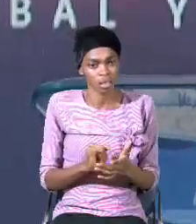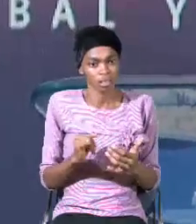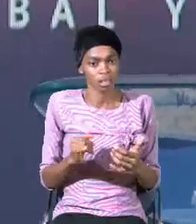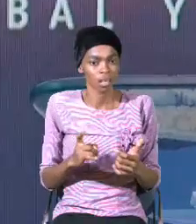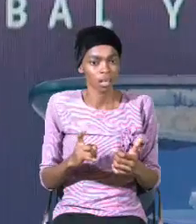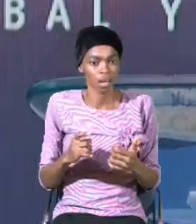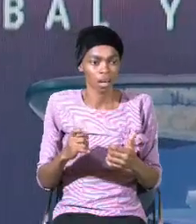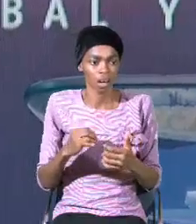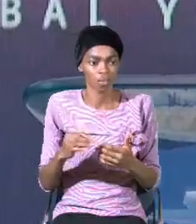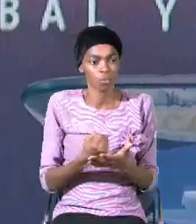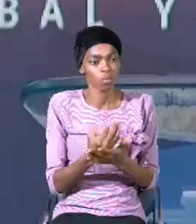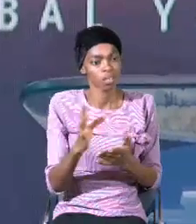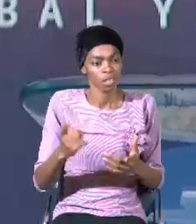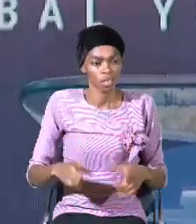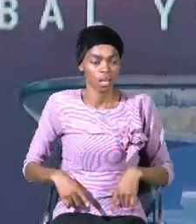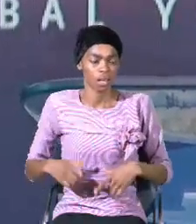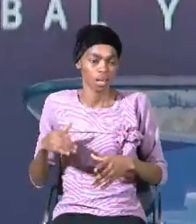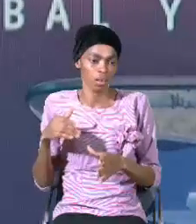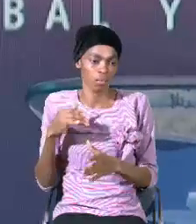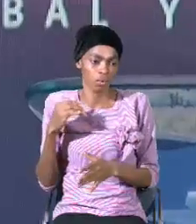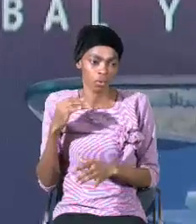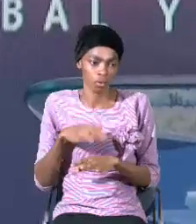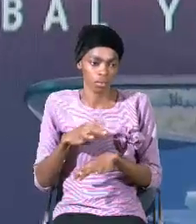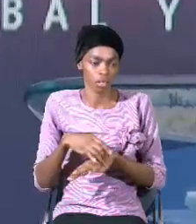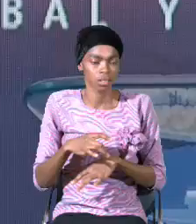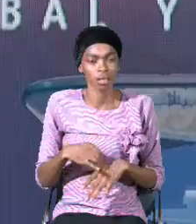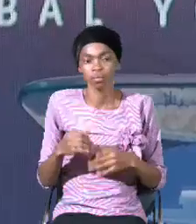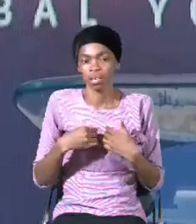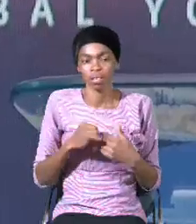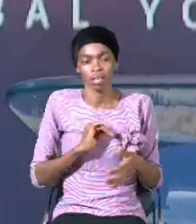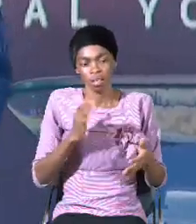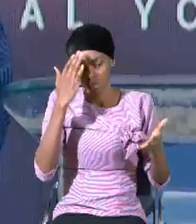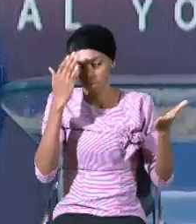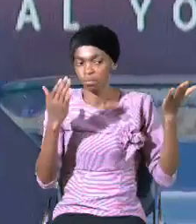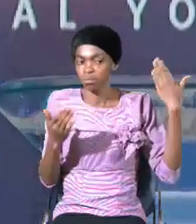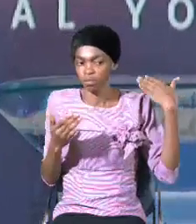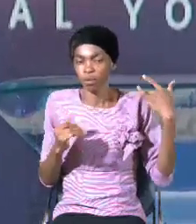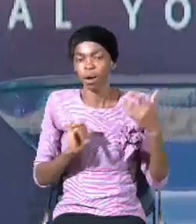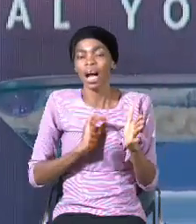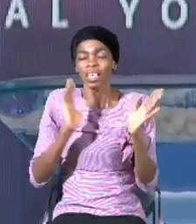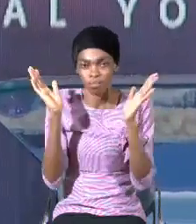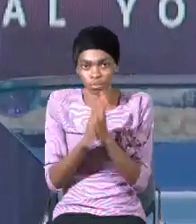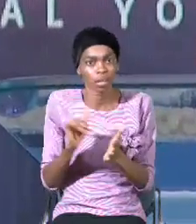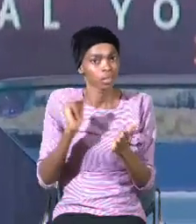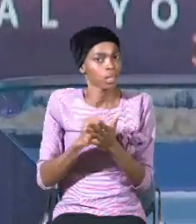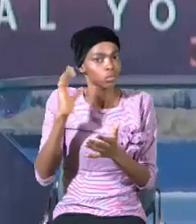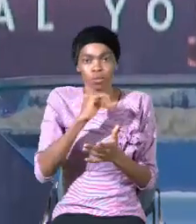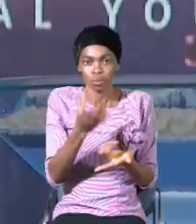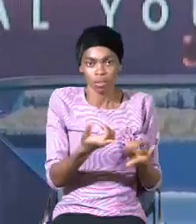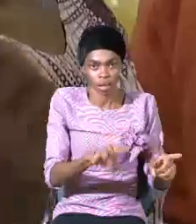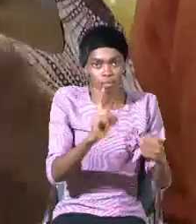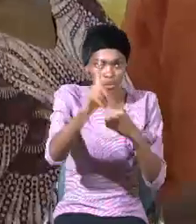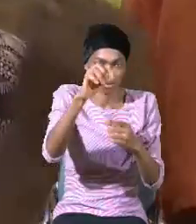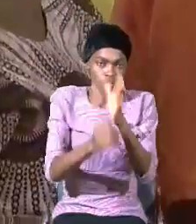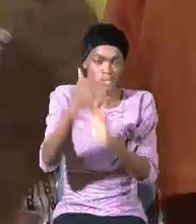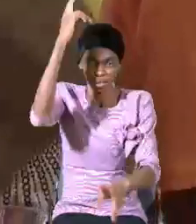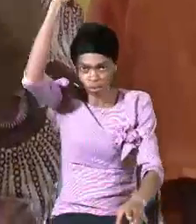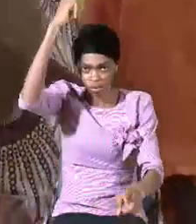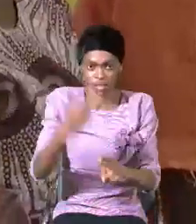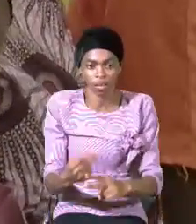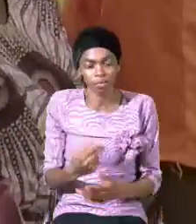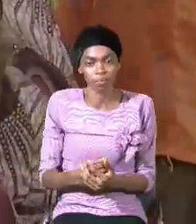on earth, had I known. I pray that will not happen to you.